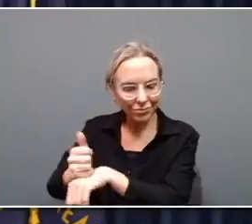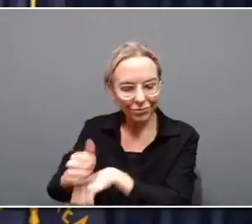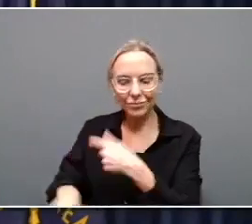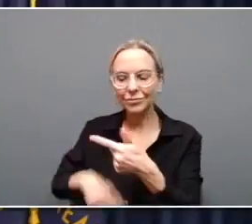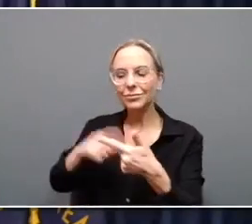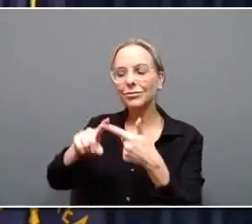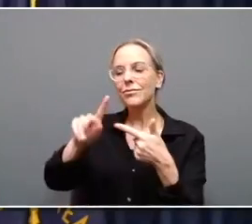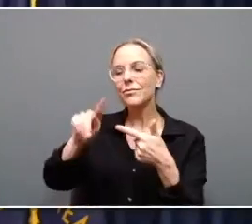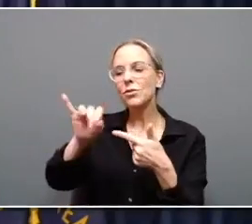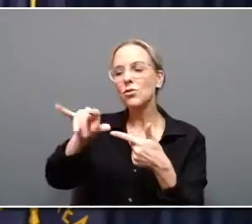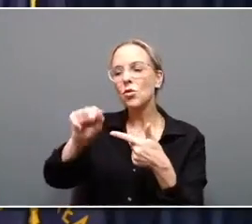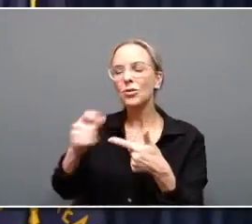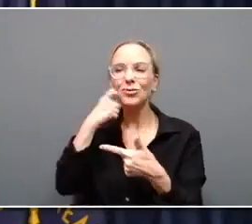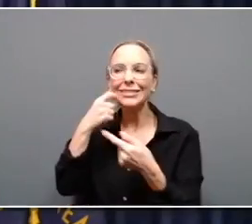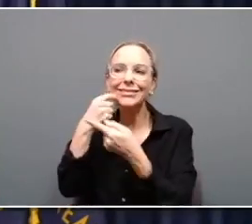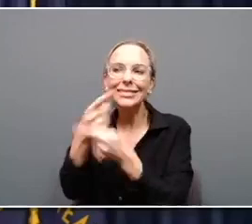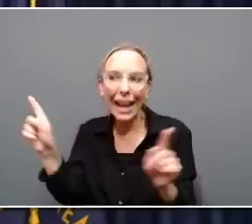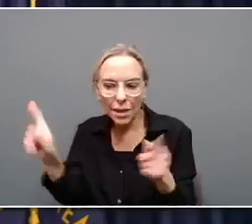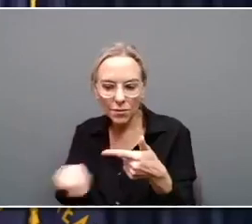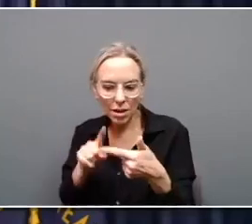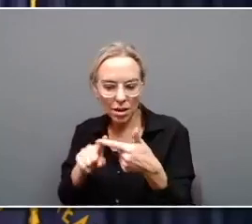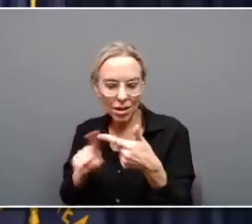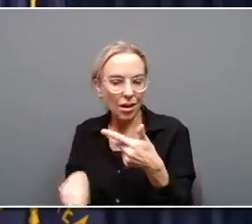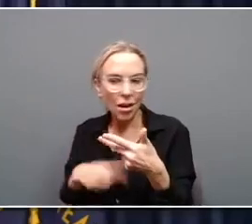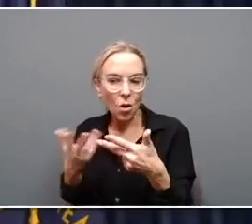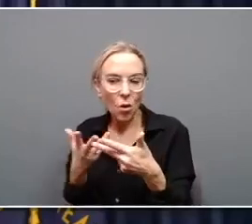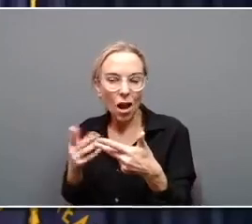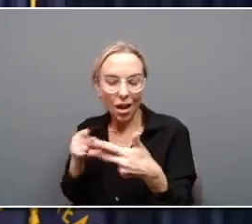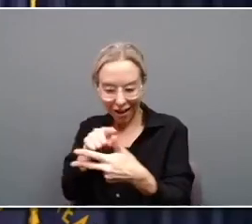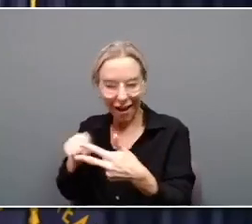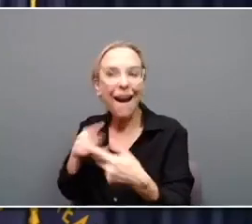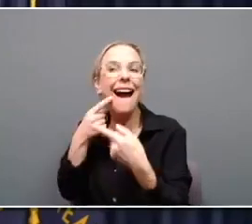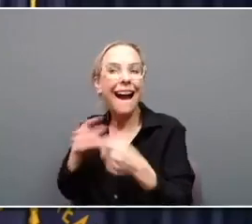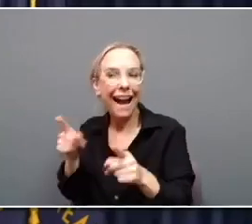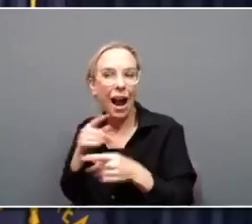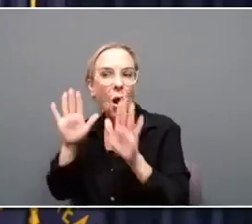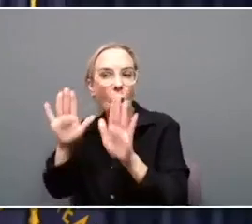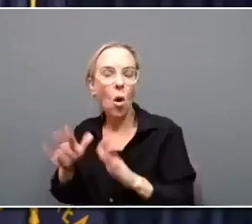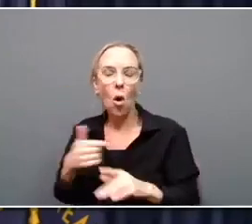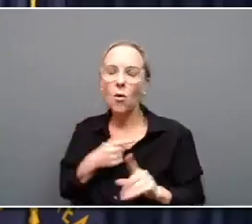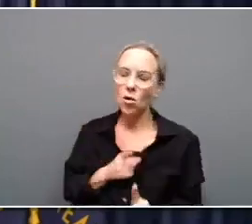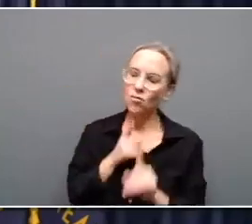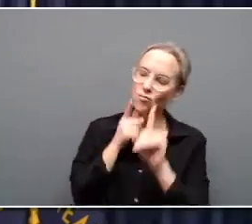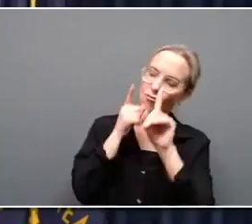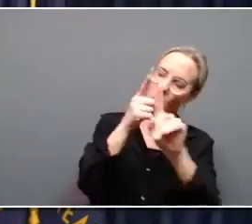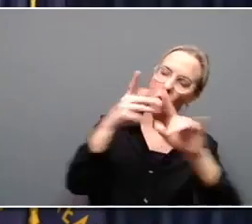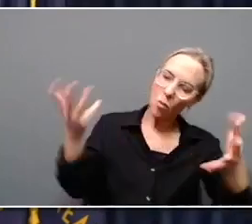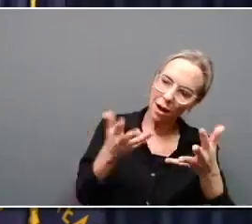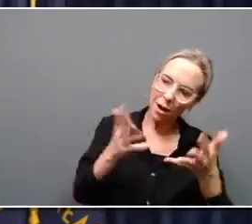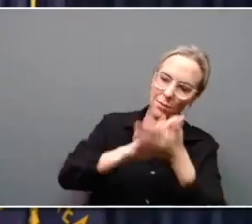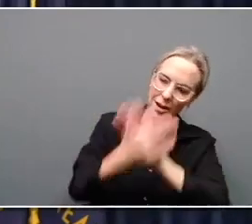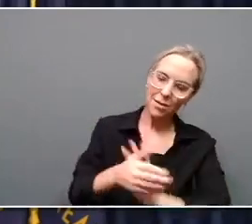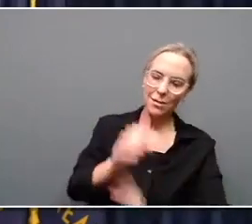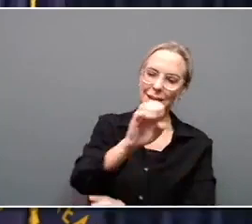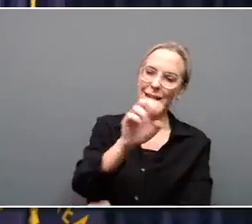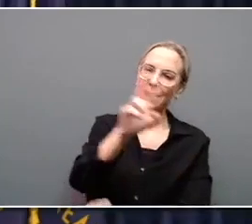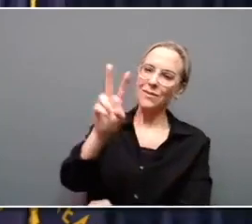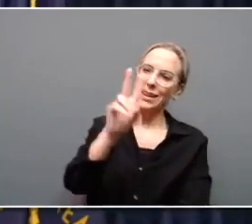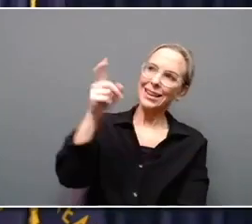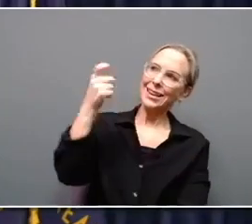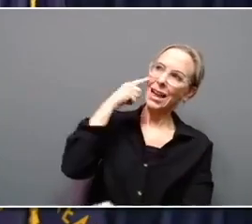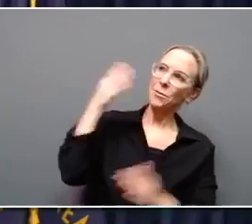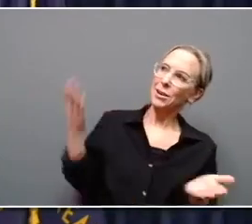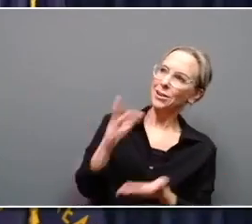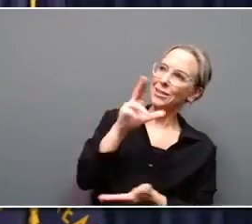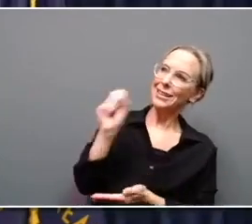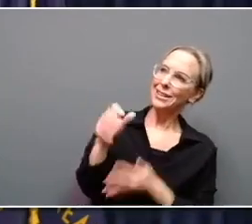previous announcement, our goal is bigger. We are moving towards being the EV capital of the United States of America. That's why we're investing in